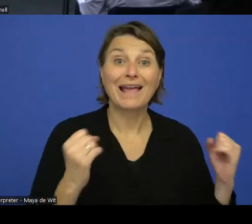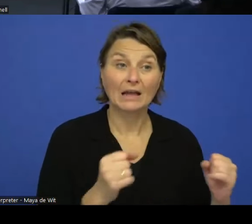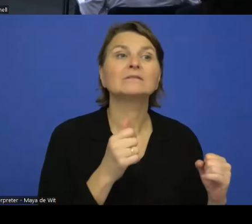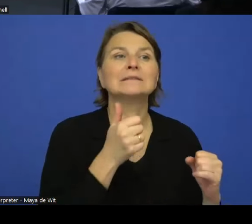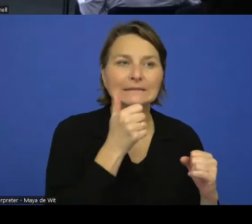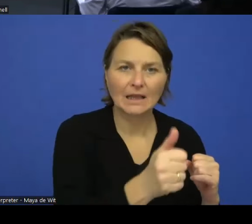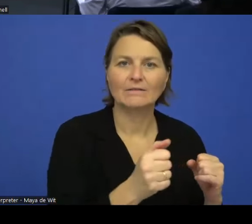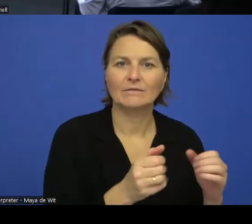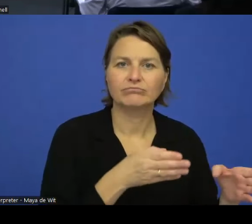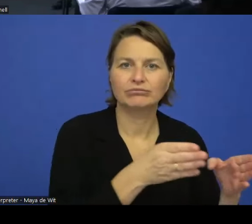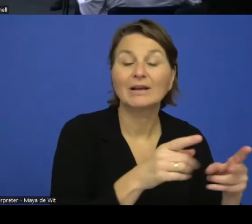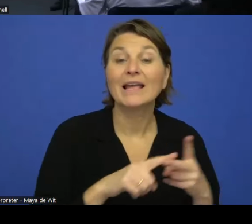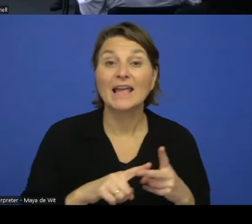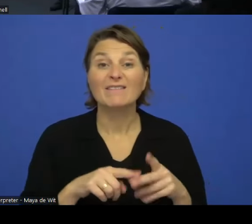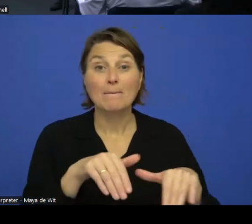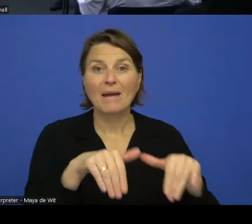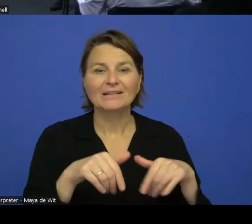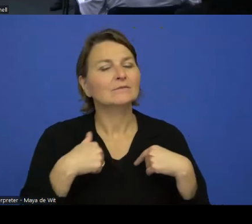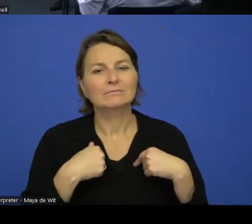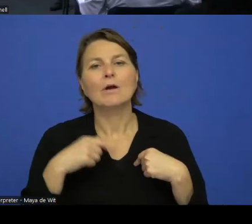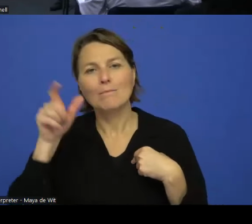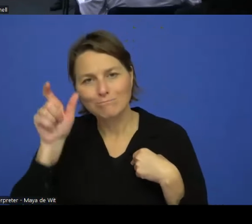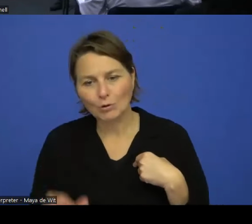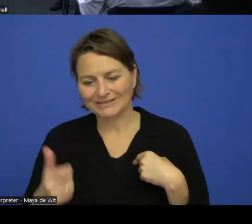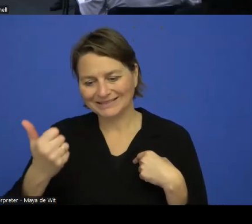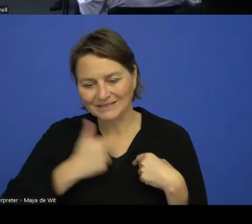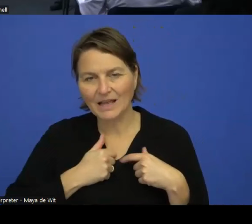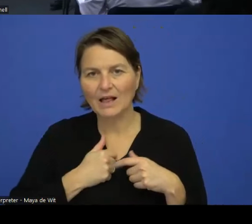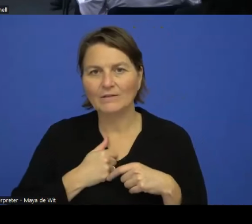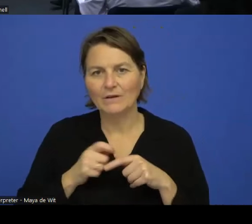a rehabilitation robot, it's attached to the arm. Active, the robot moves the arm.